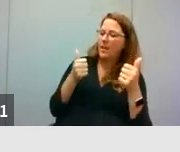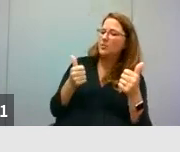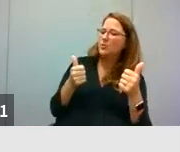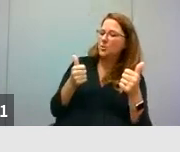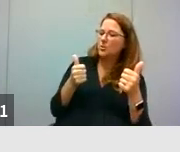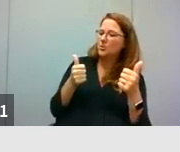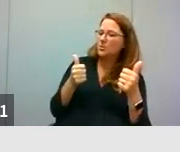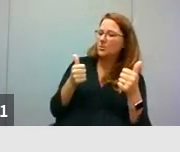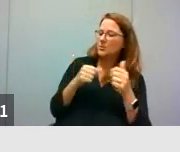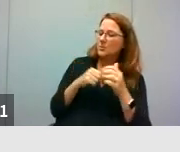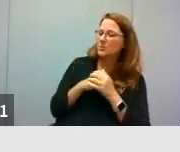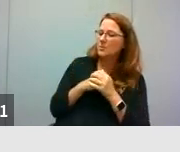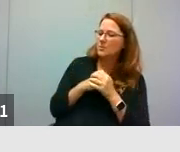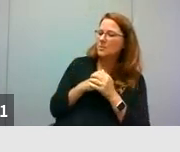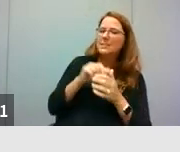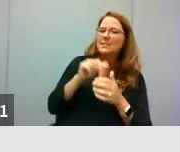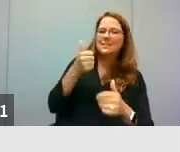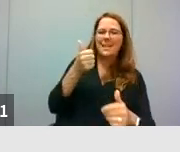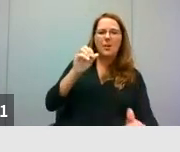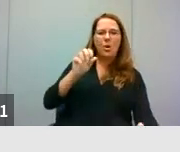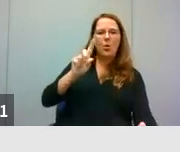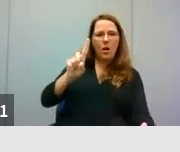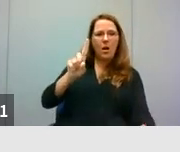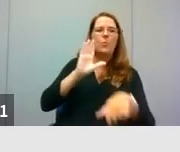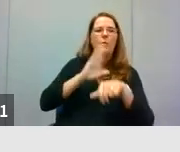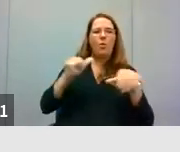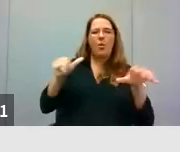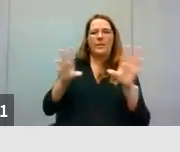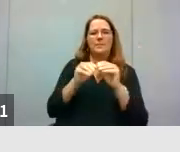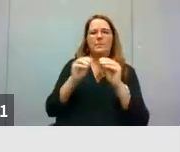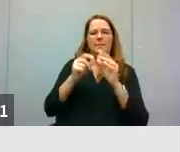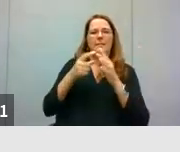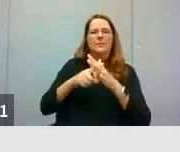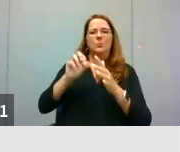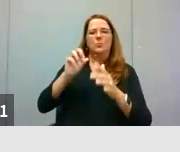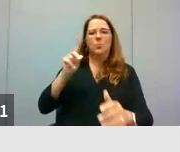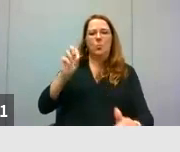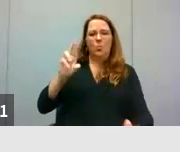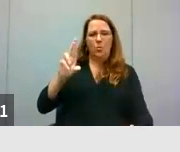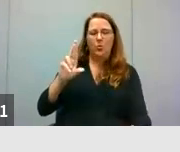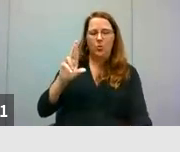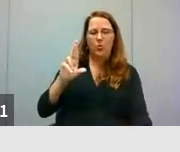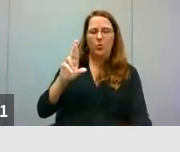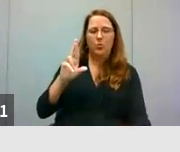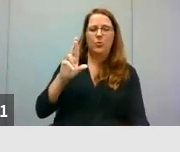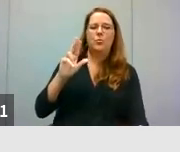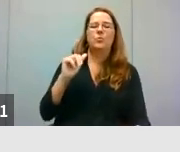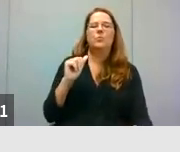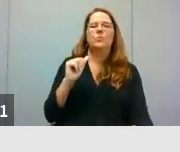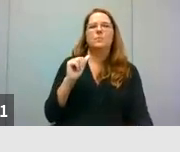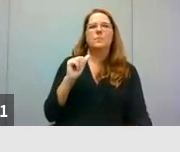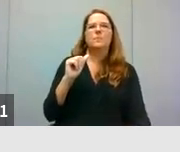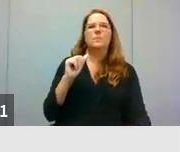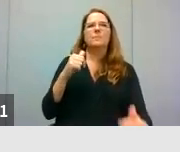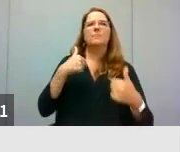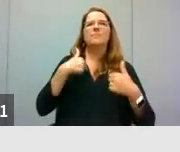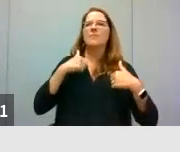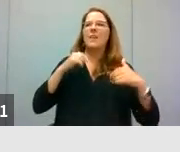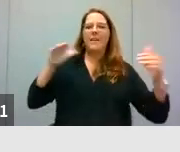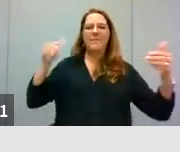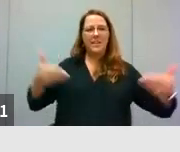10:01. Let's call this meeting to order. have an introduction